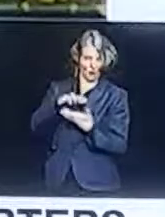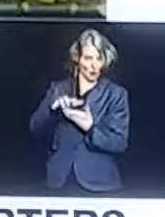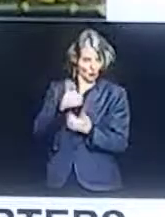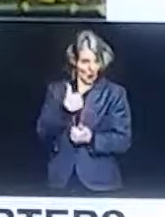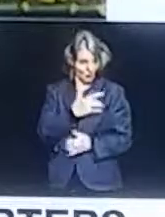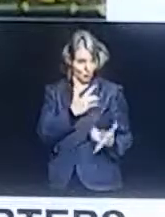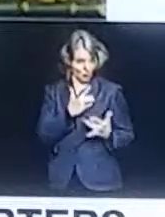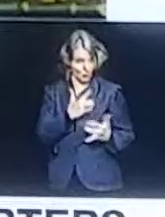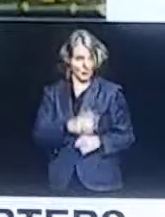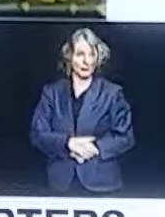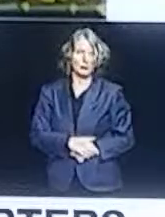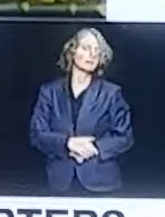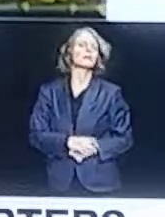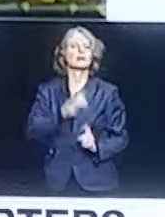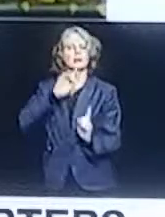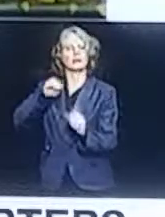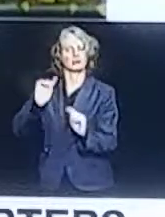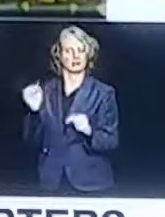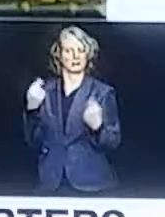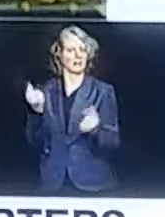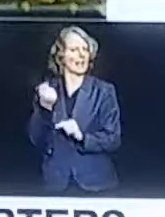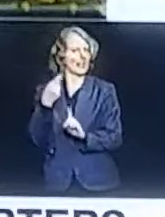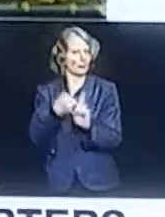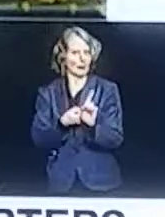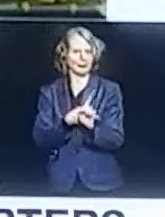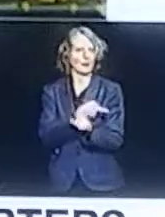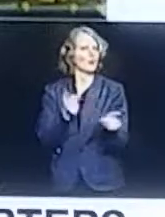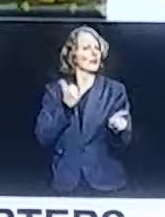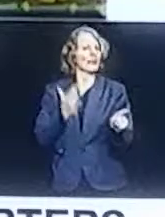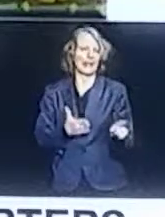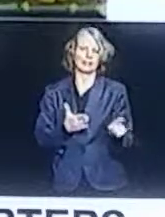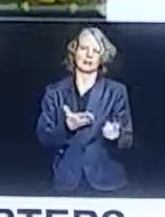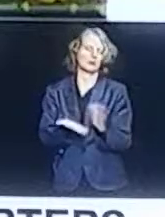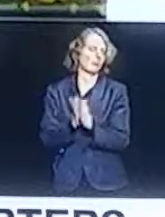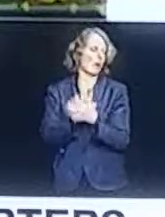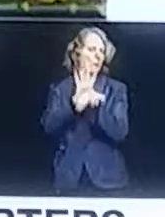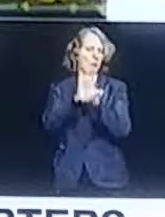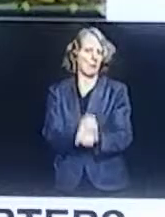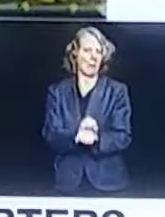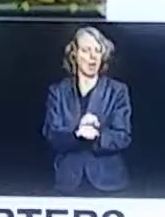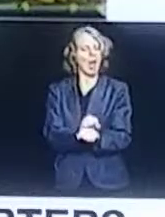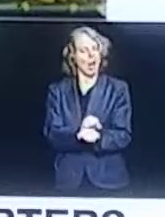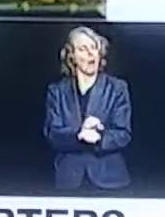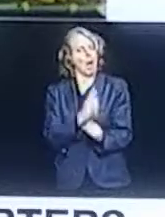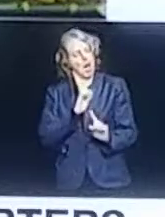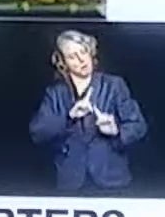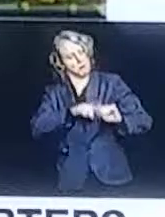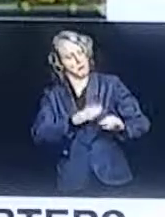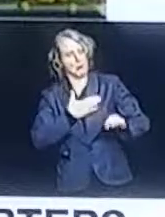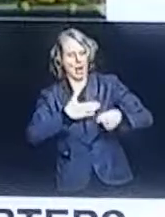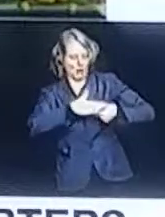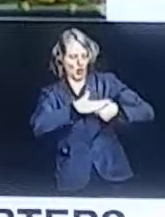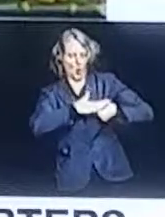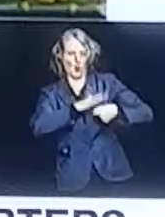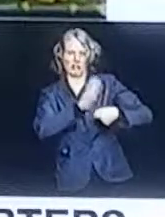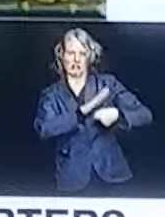past 11 months, Canadians have grown used to looking at what their local public health